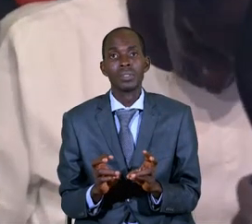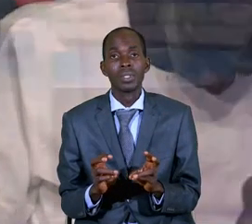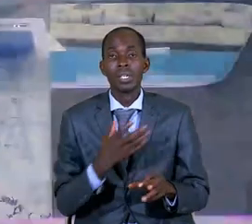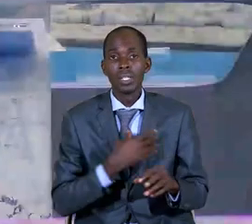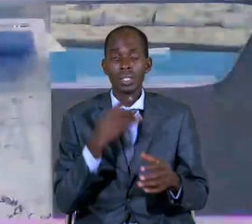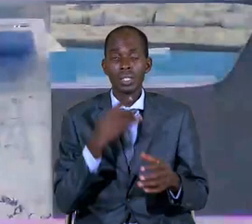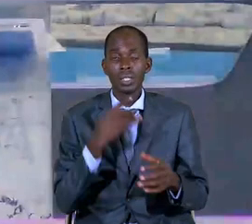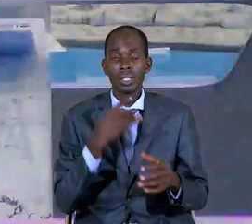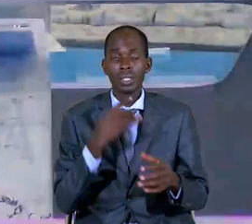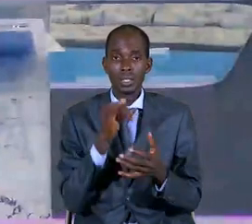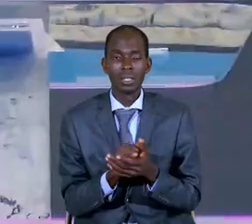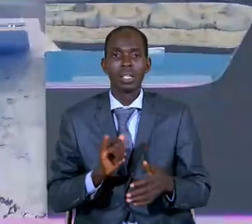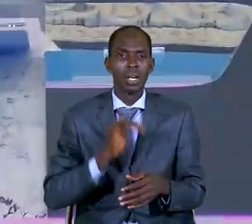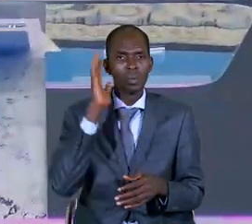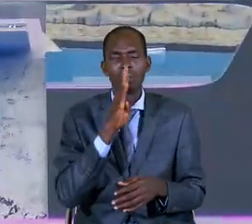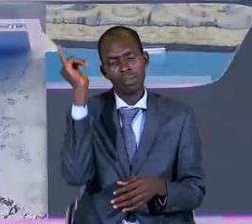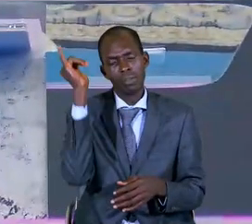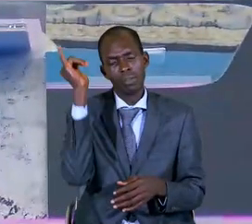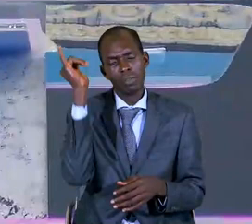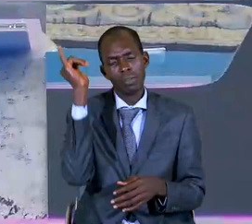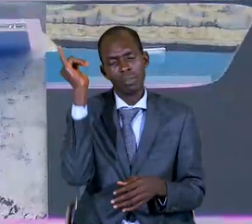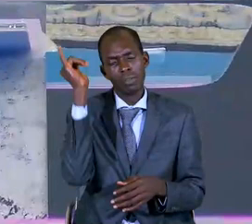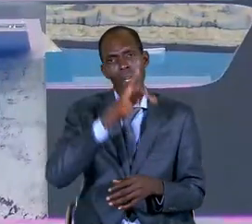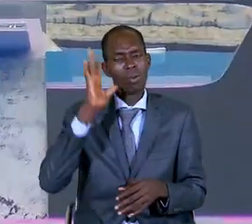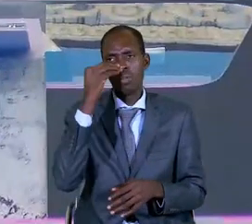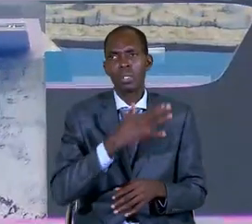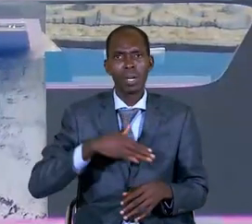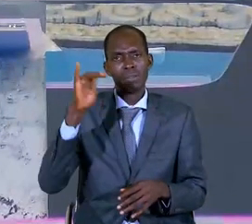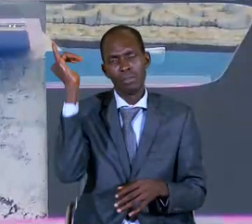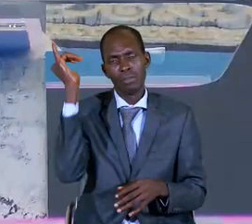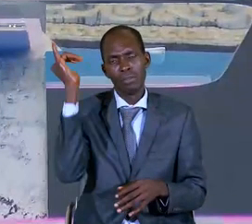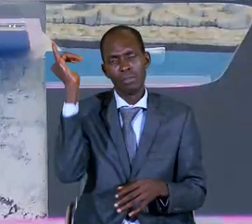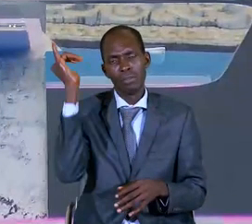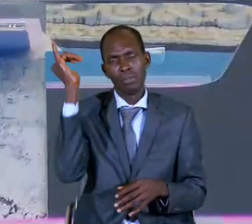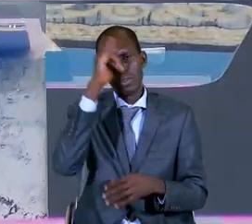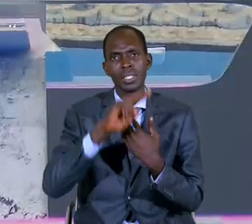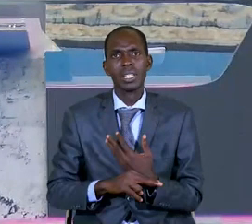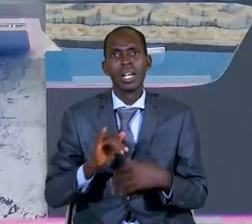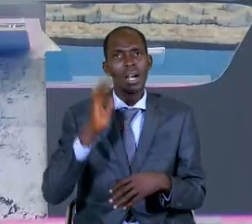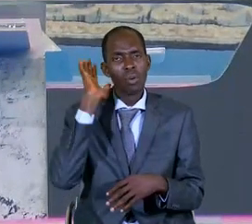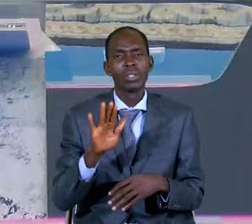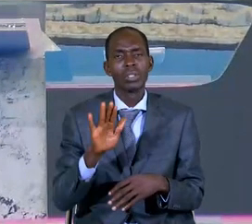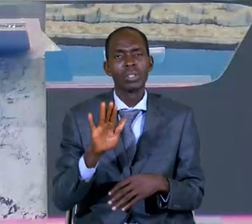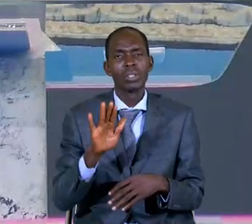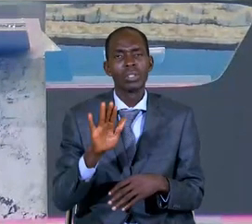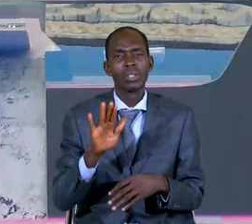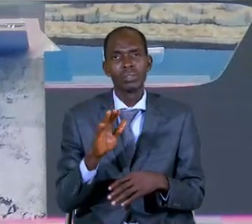been foolish. I forsake my foolishness. I've been sinful. I forsake my sinfulness. I've been bad.